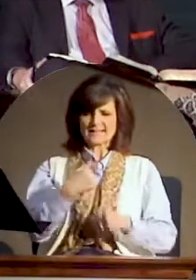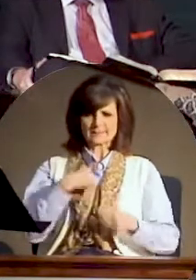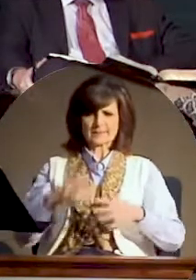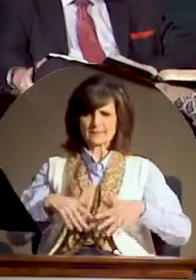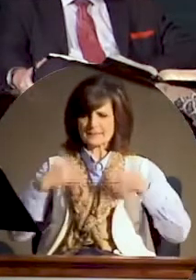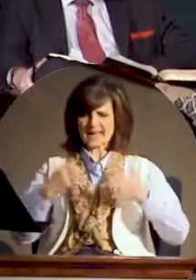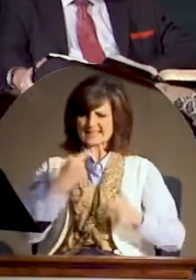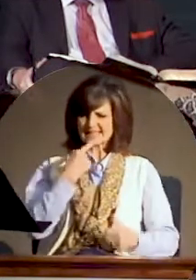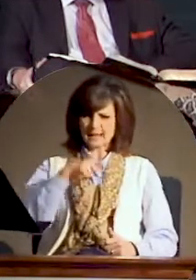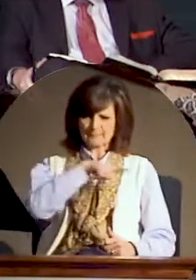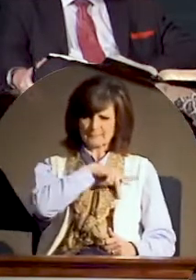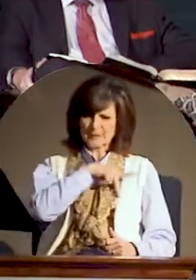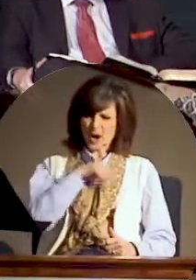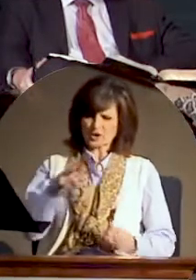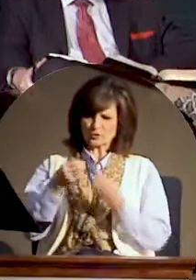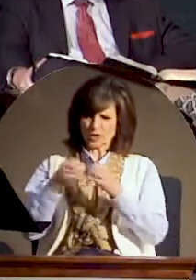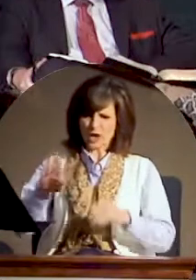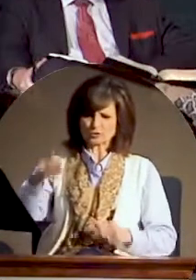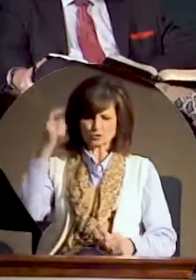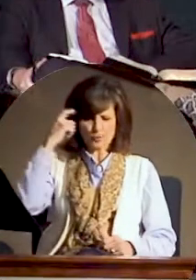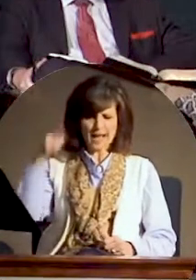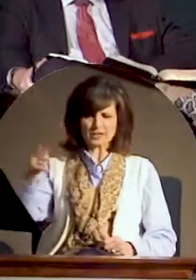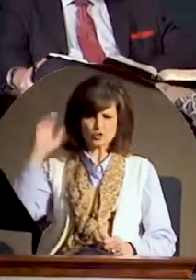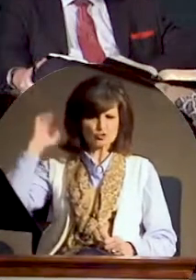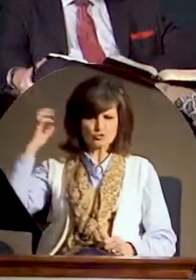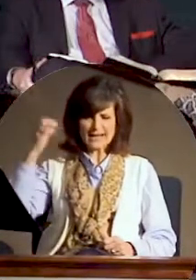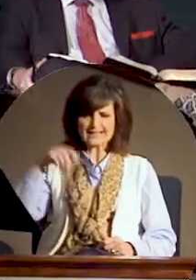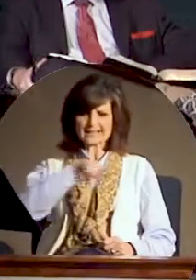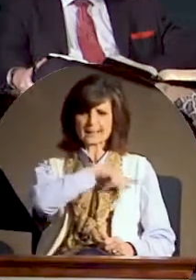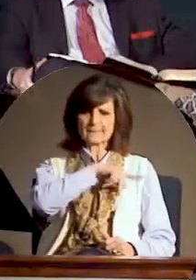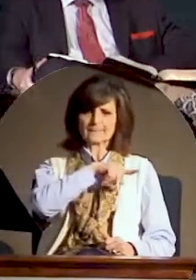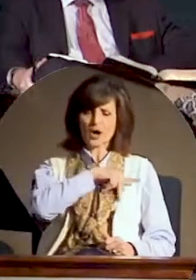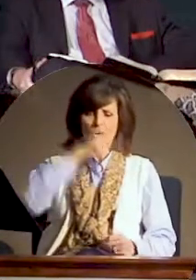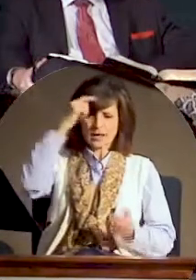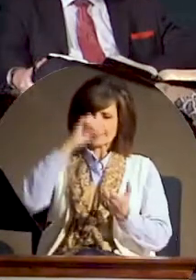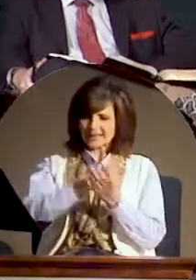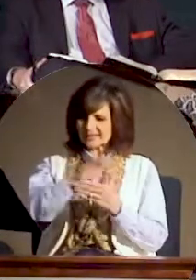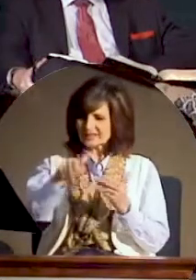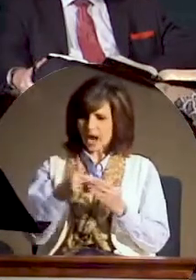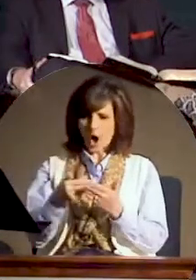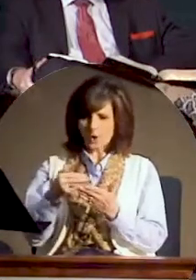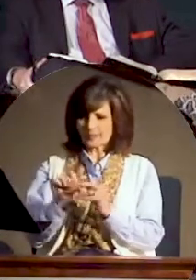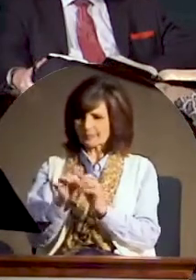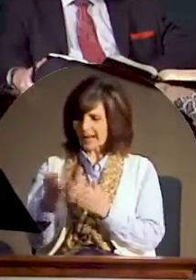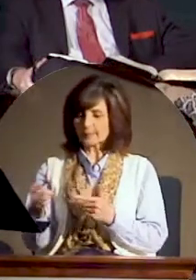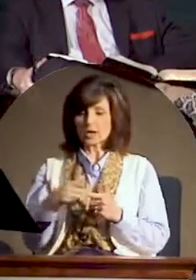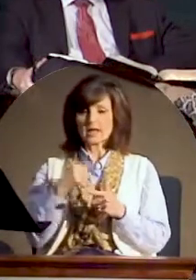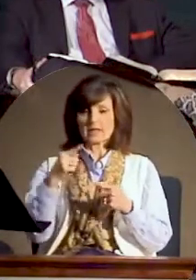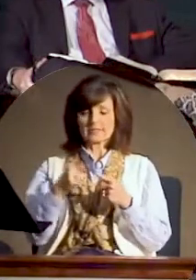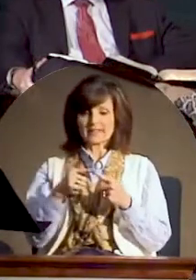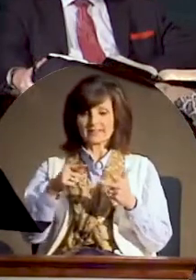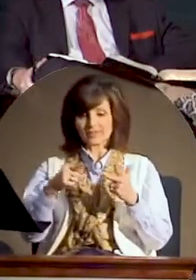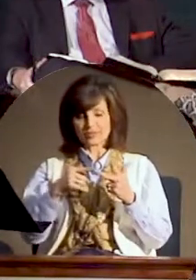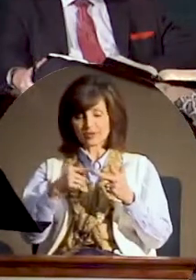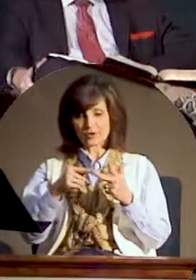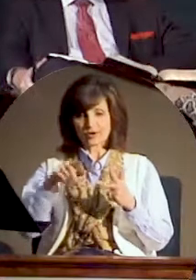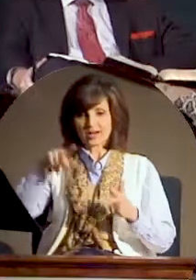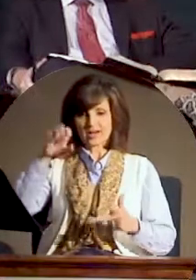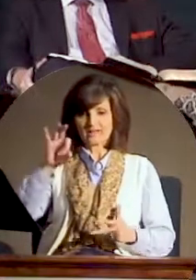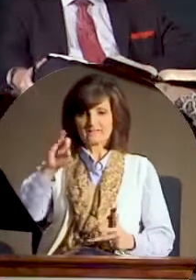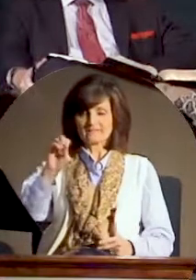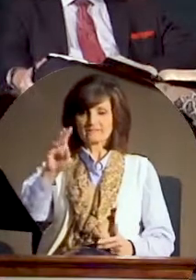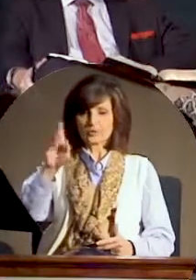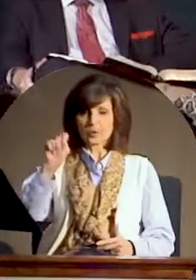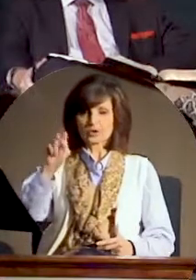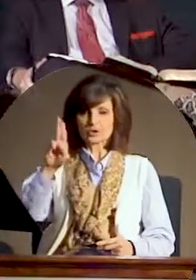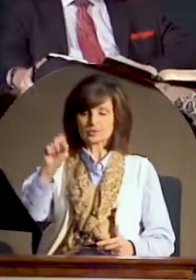said, Paul, you've lost your mind. You're crazy, Paul. Believe in all this stuff you believe. And then Fortunatus, I mean, he didn't say anything